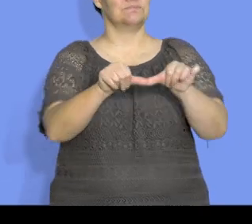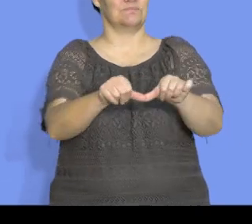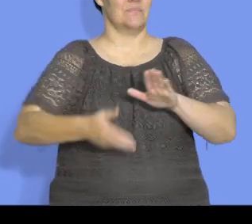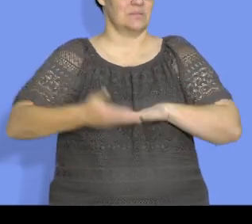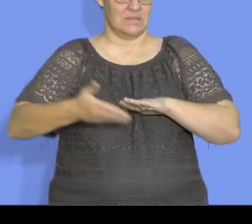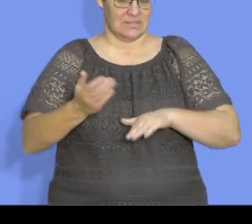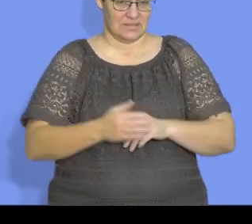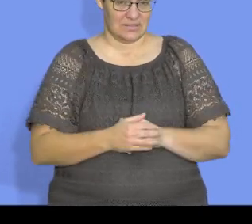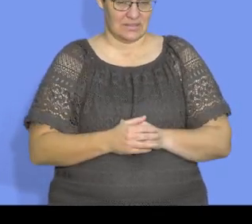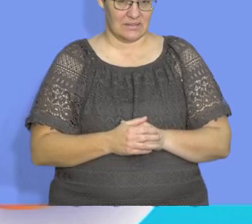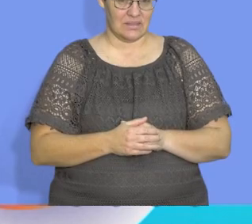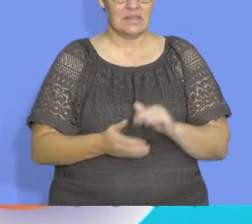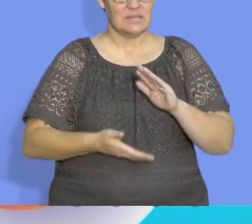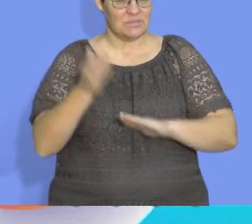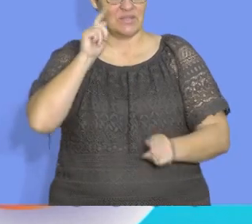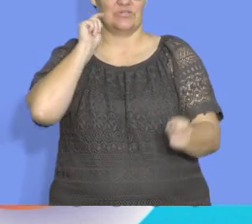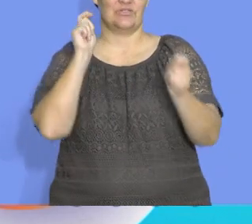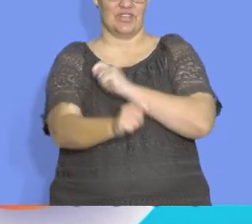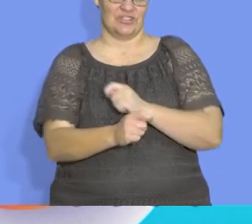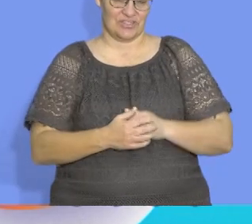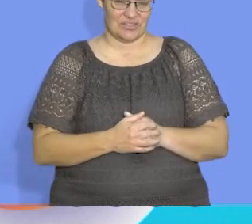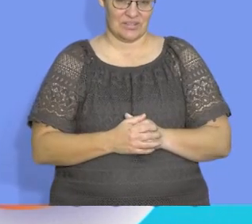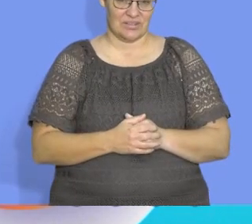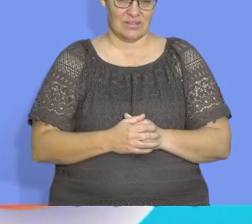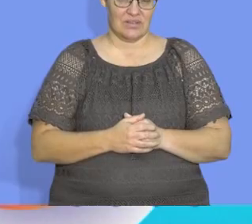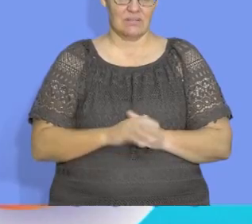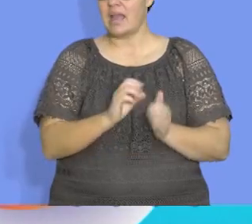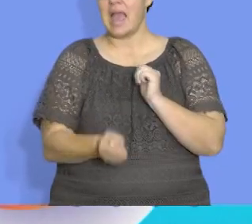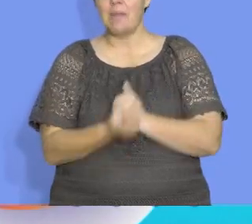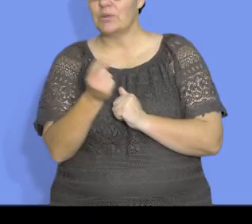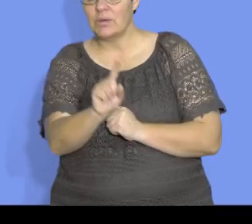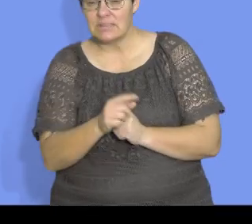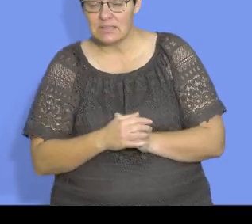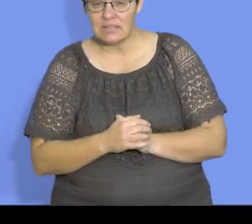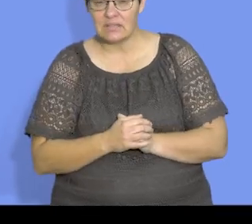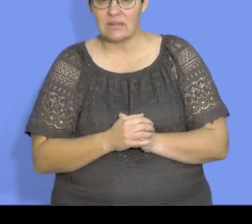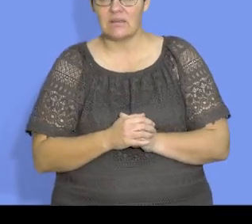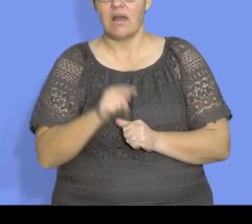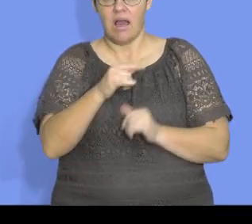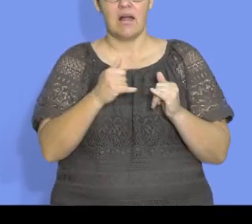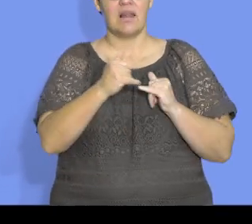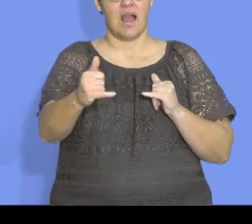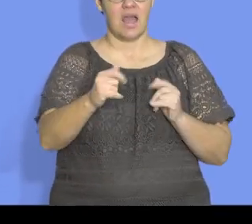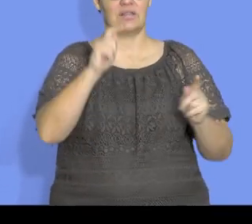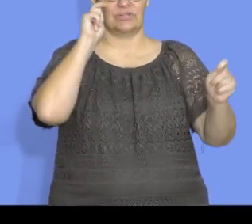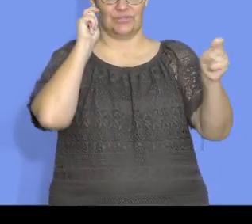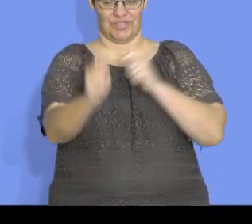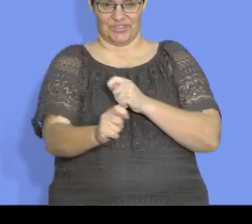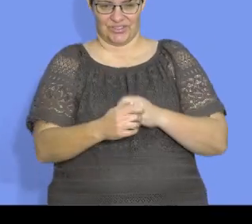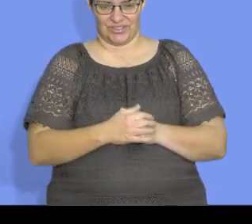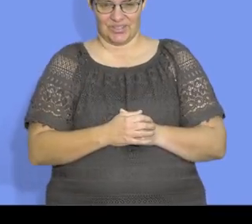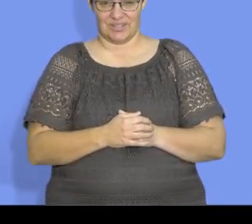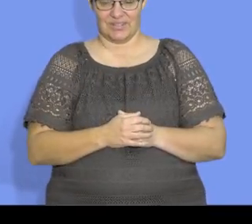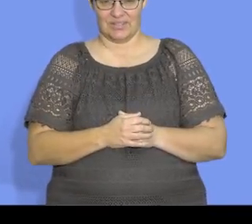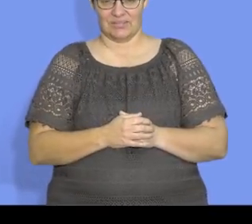a constant speed. The speed is changing. Look what's happening. The gradient of this line